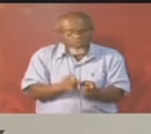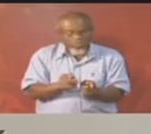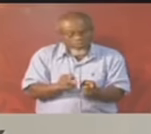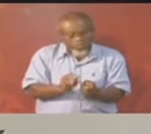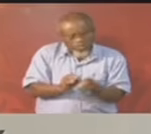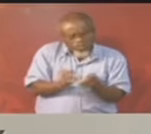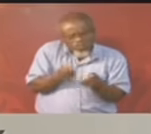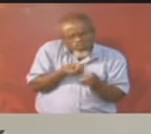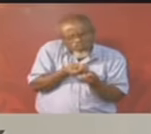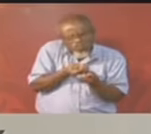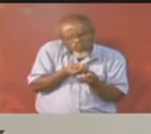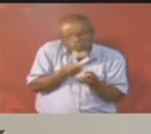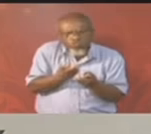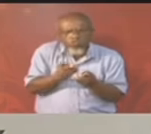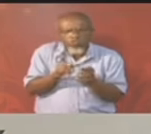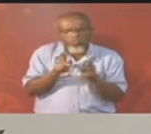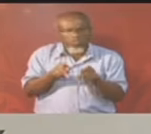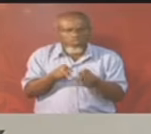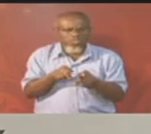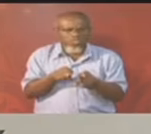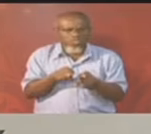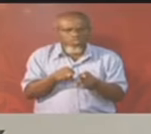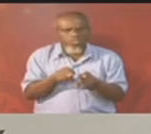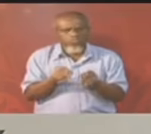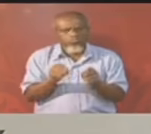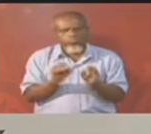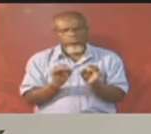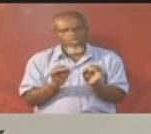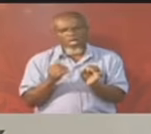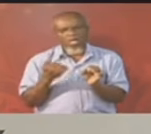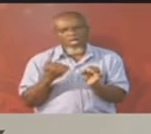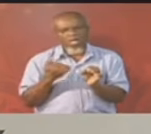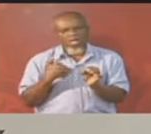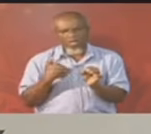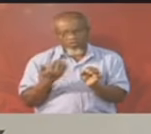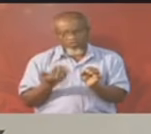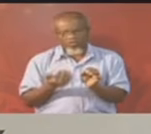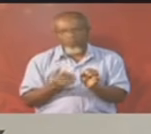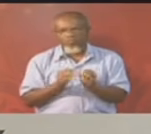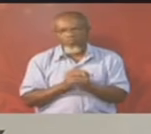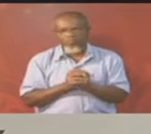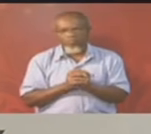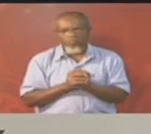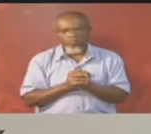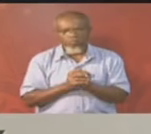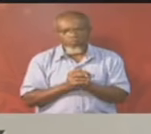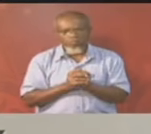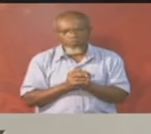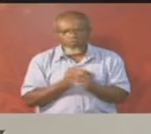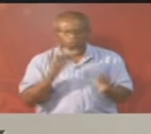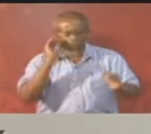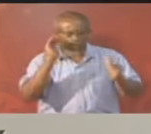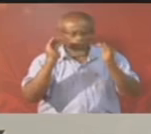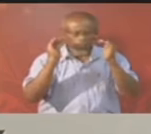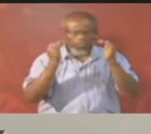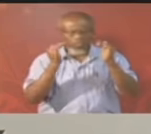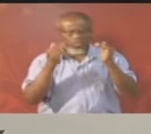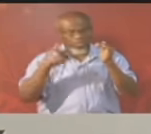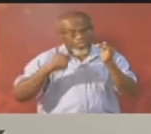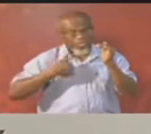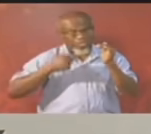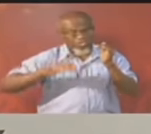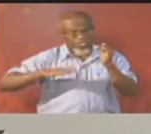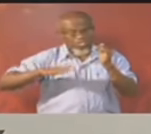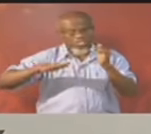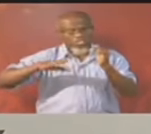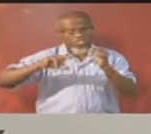of protection for children and teens compared to their overall proportion in the population of nearly 30%. We see